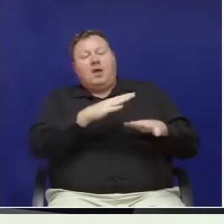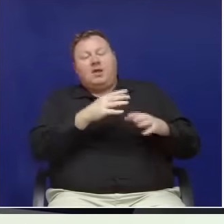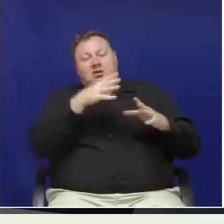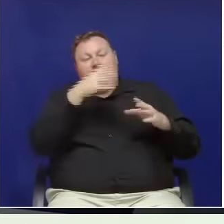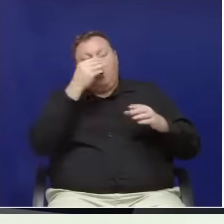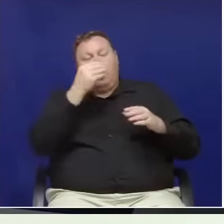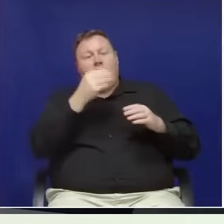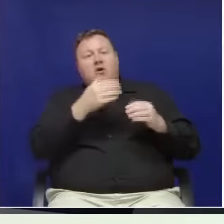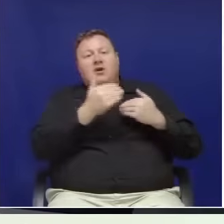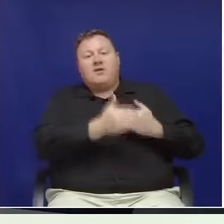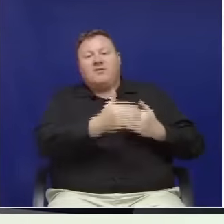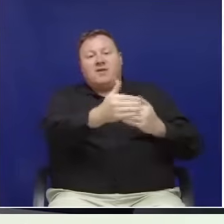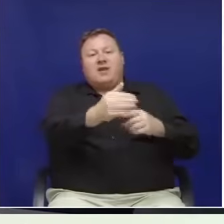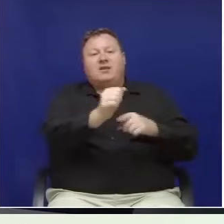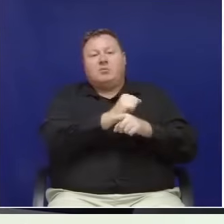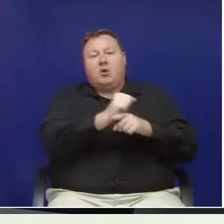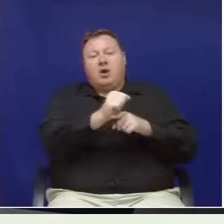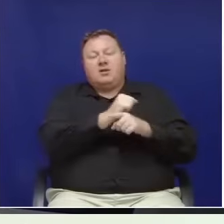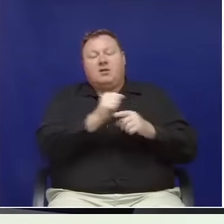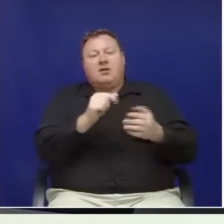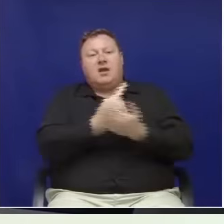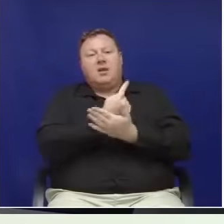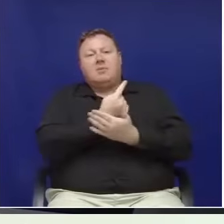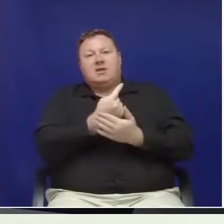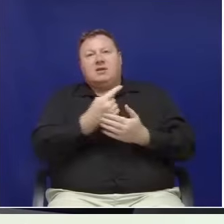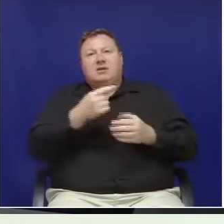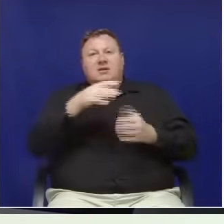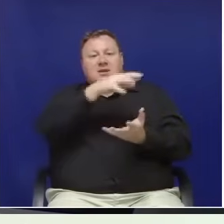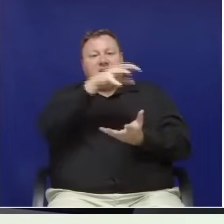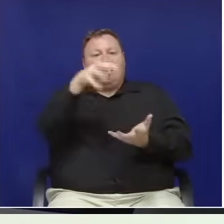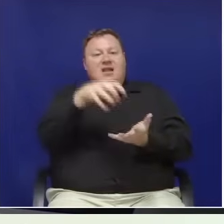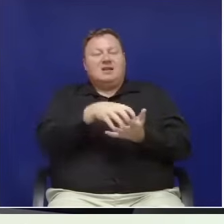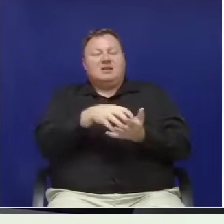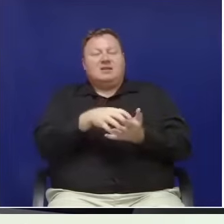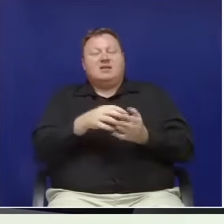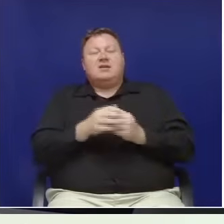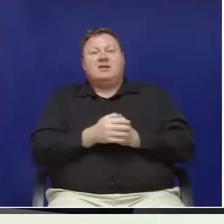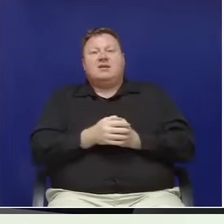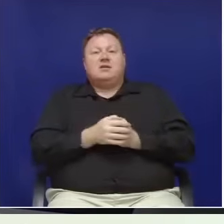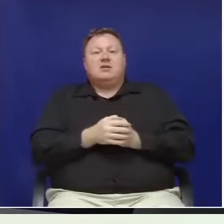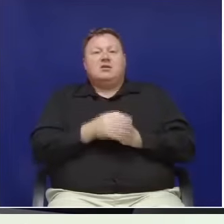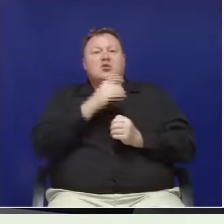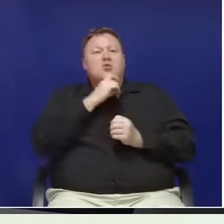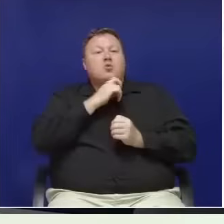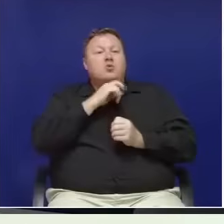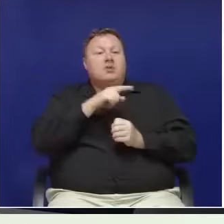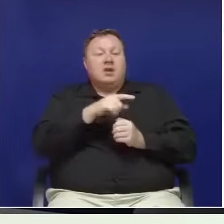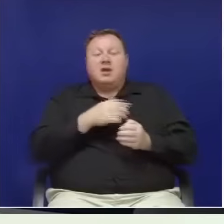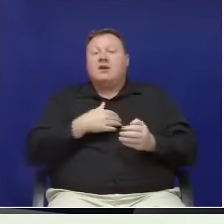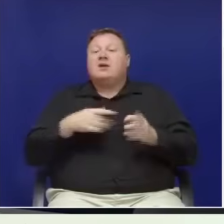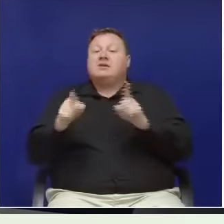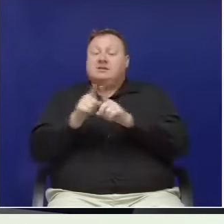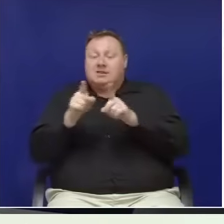practical component conducted at our centers, local human resource branches, and